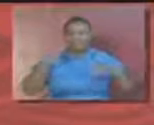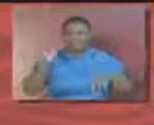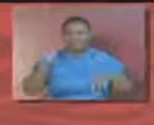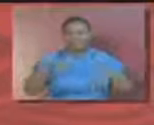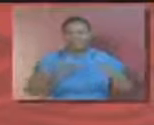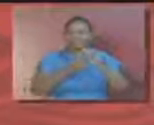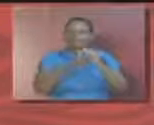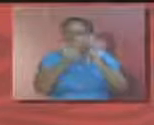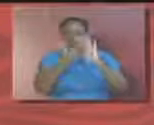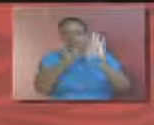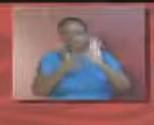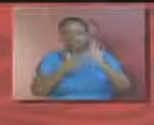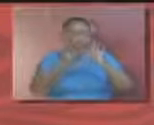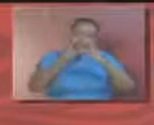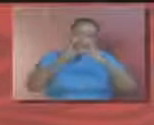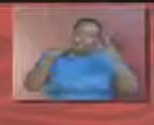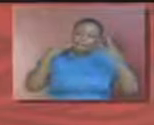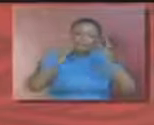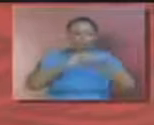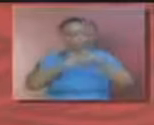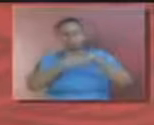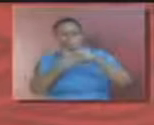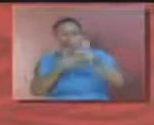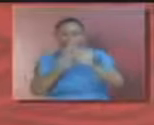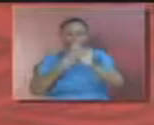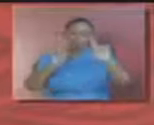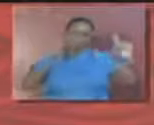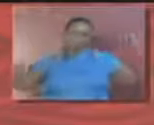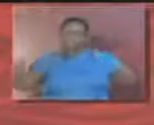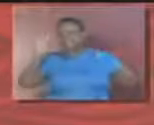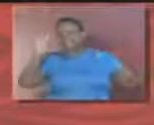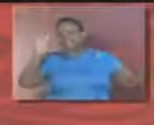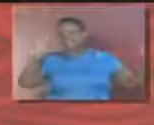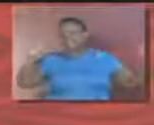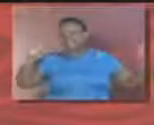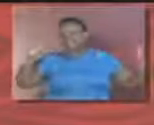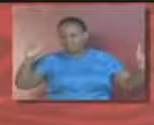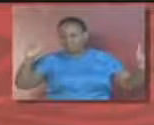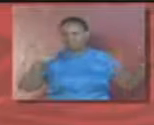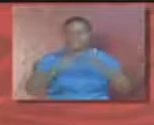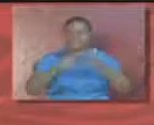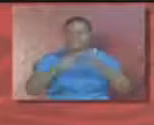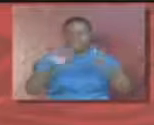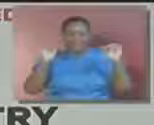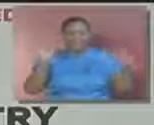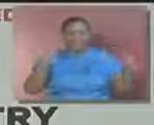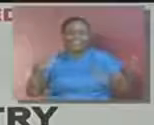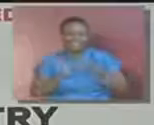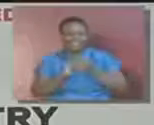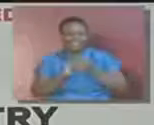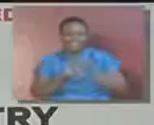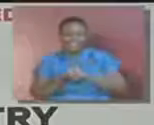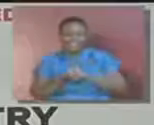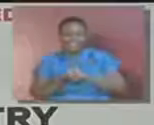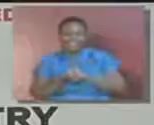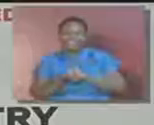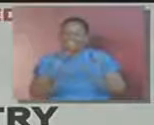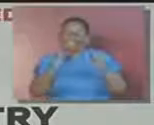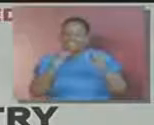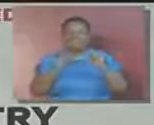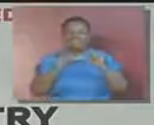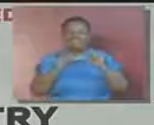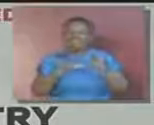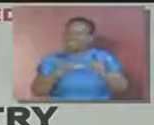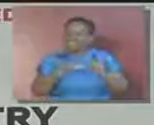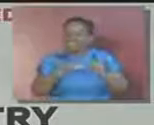the incubation period of the virus and the time that we can take to turn it around. So thank you, Prior. Thank you very much, and we go to Minister